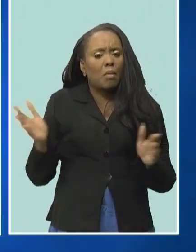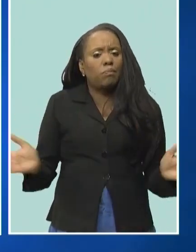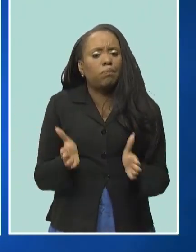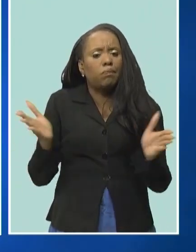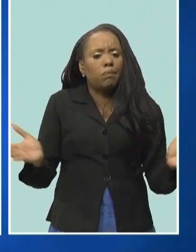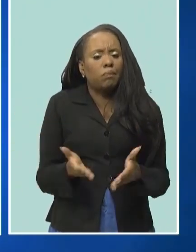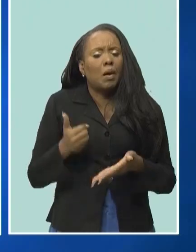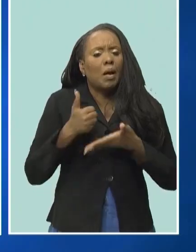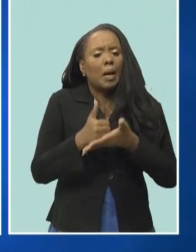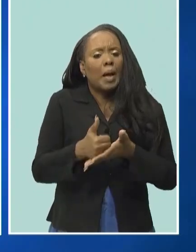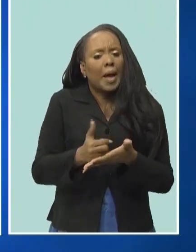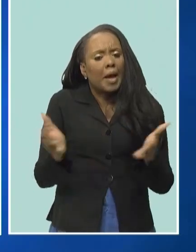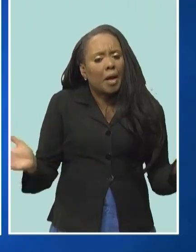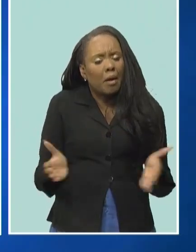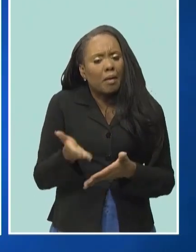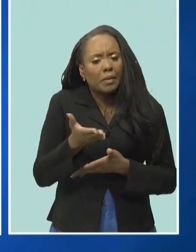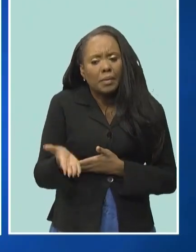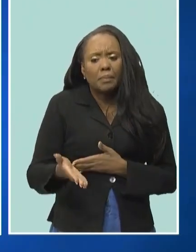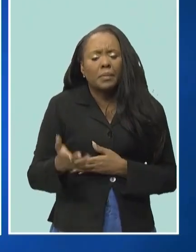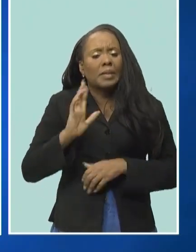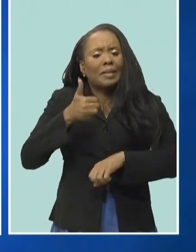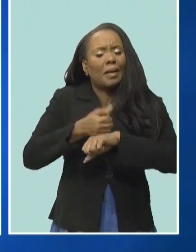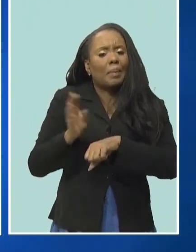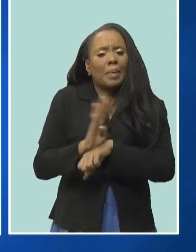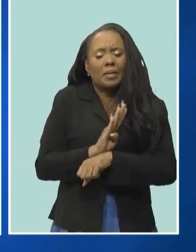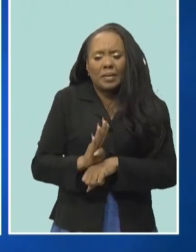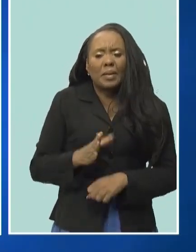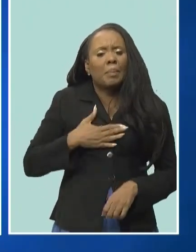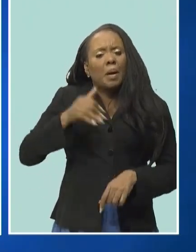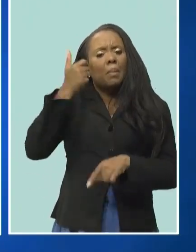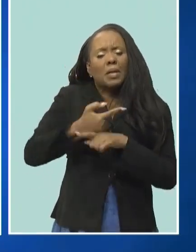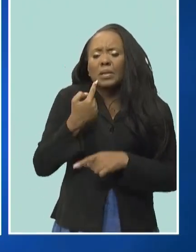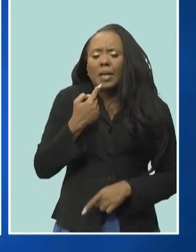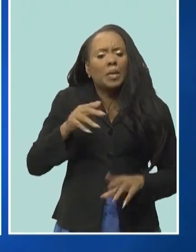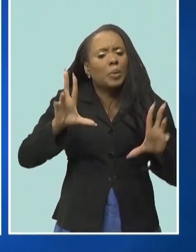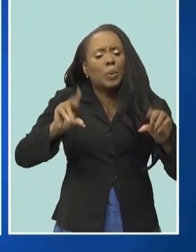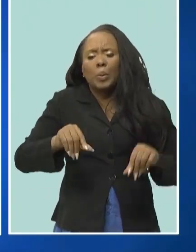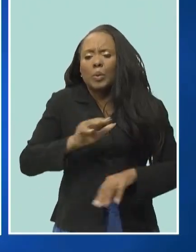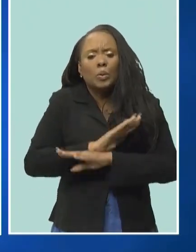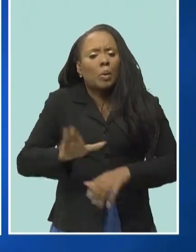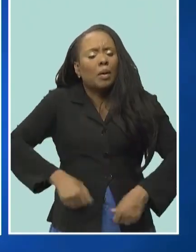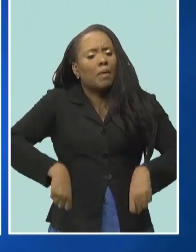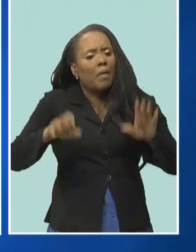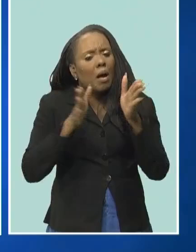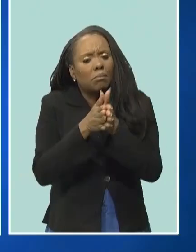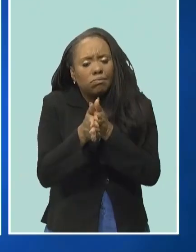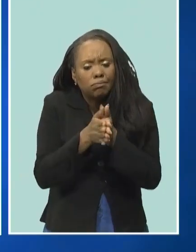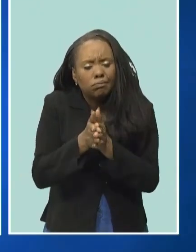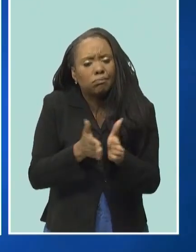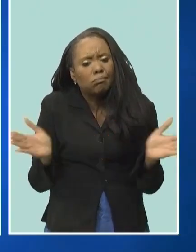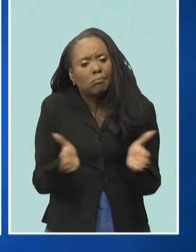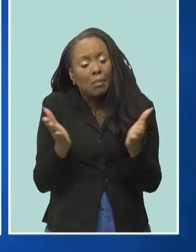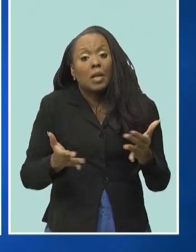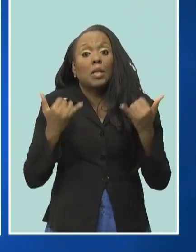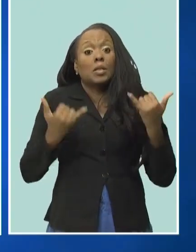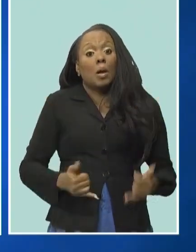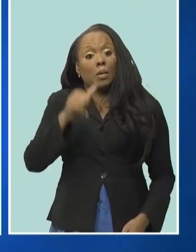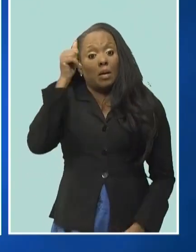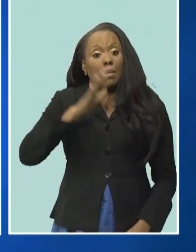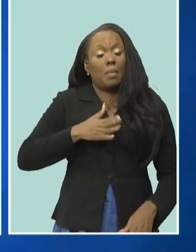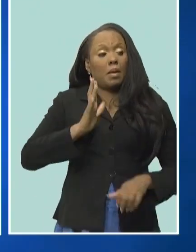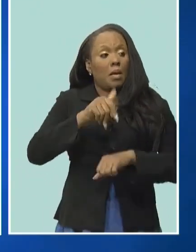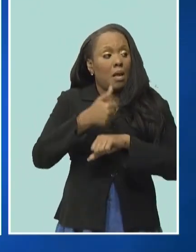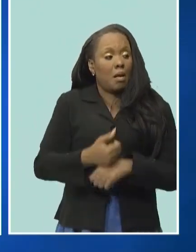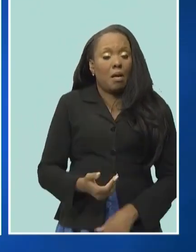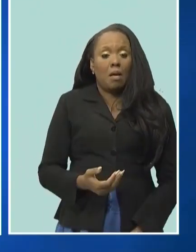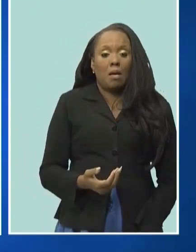like actually thinking about giving up. Rohan tell you know anything to give up, keep on the motivation, and he actually owns 5 branches now. He